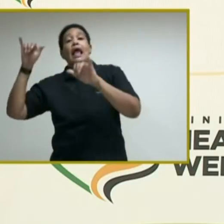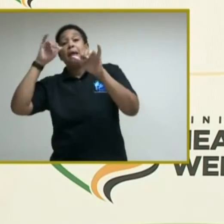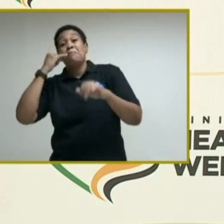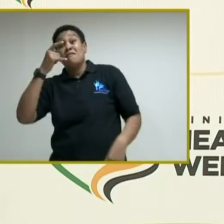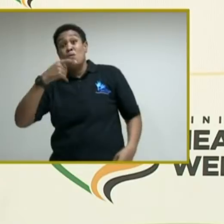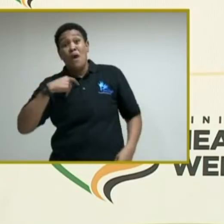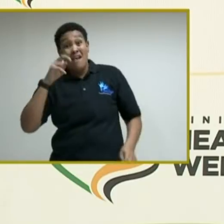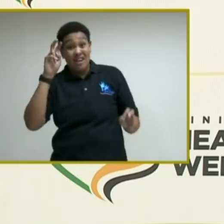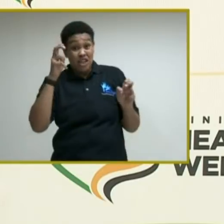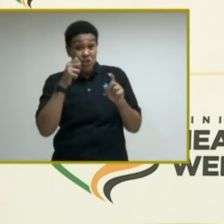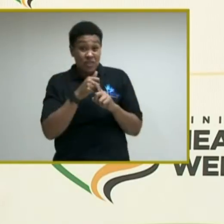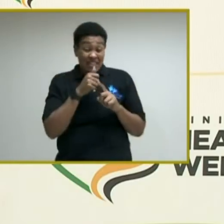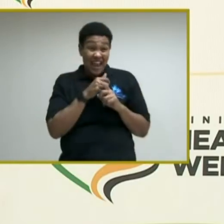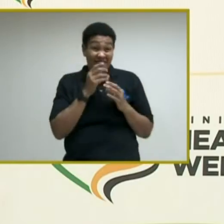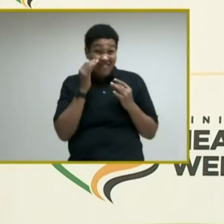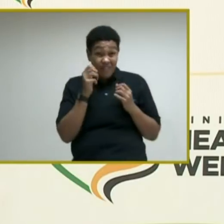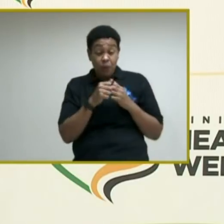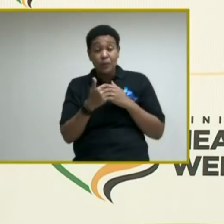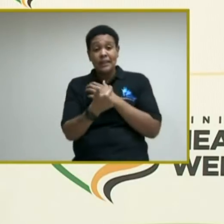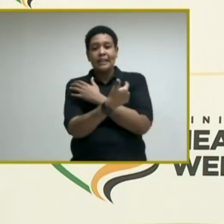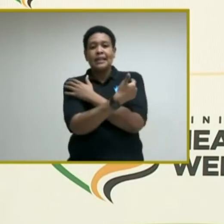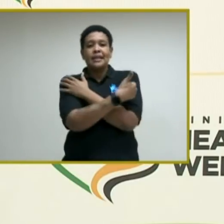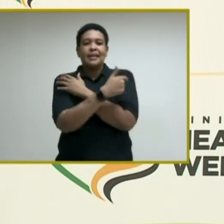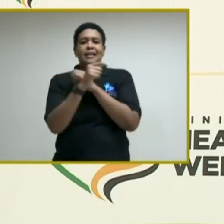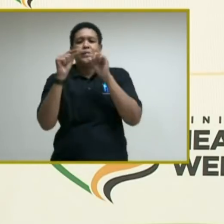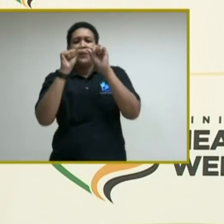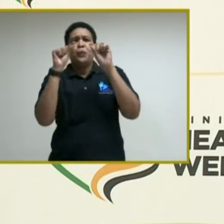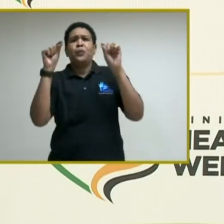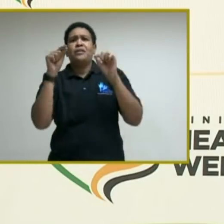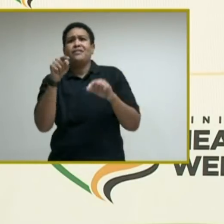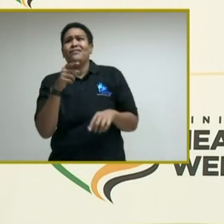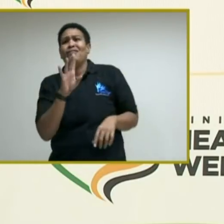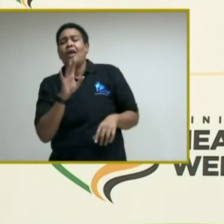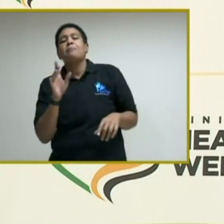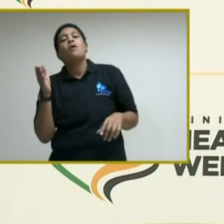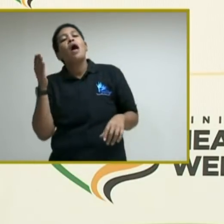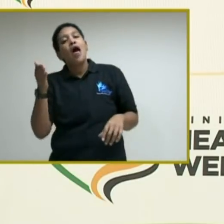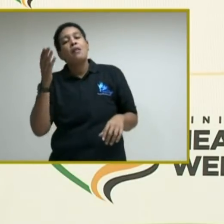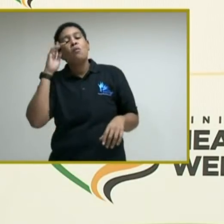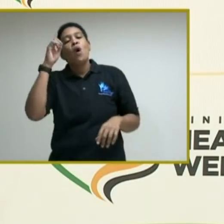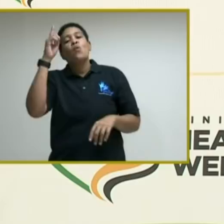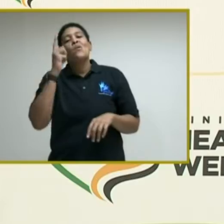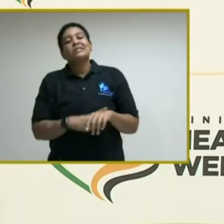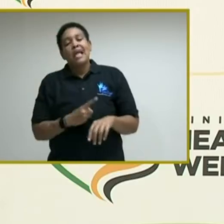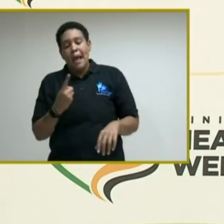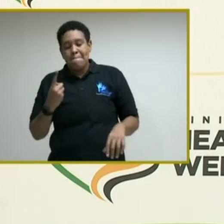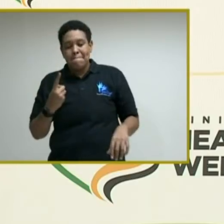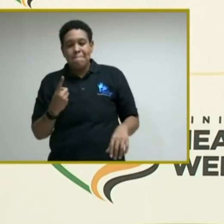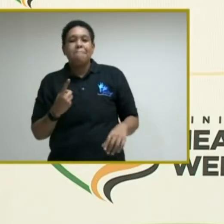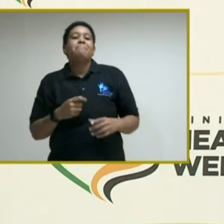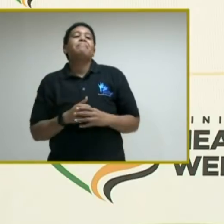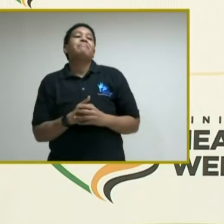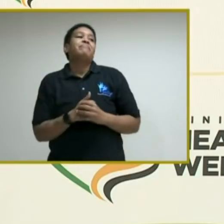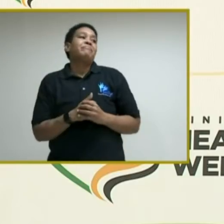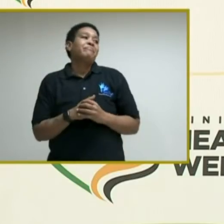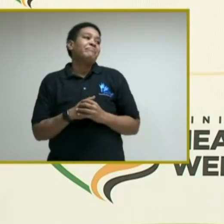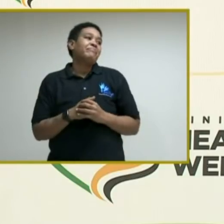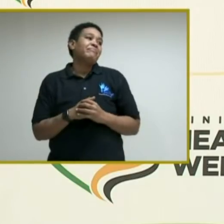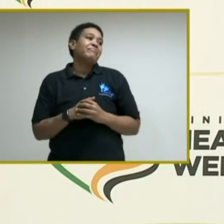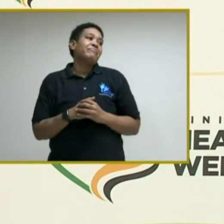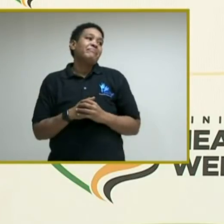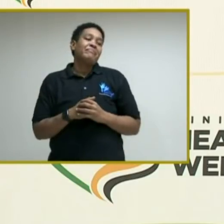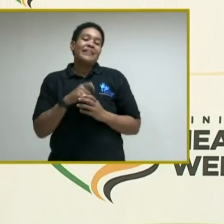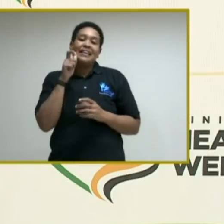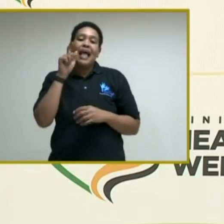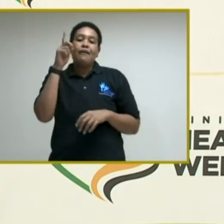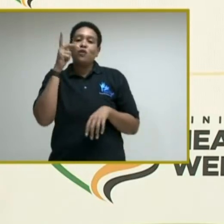issues contending with the needle, then that helps, because you go 50% less than if you had to do a